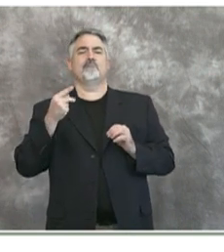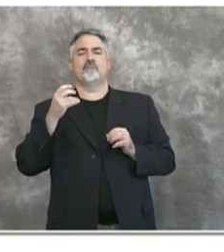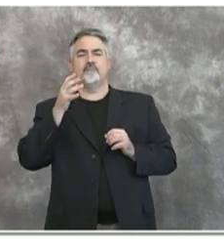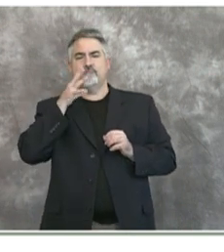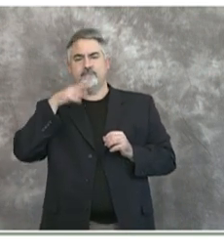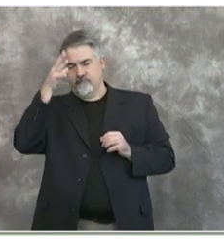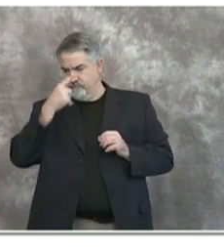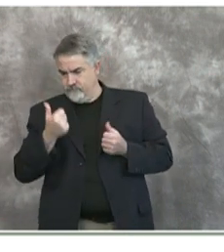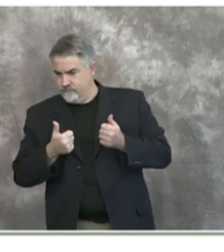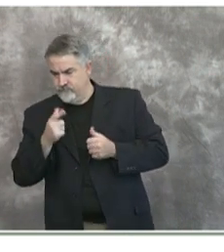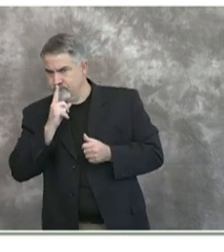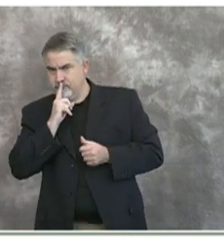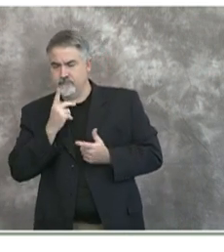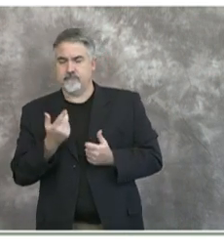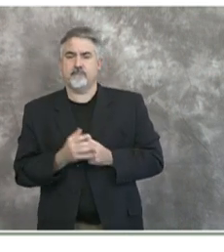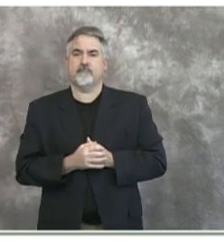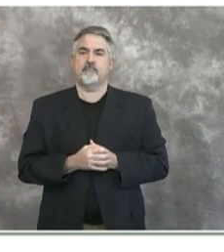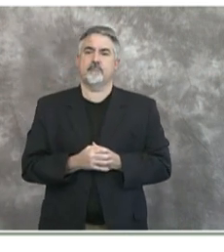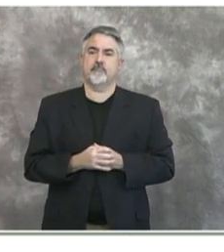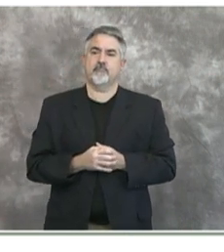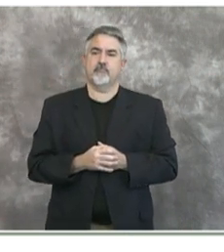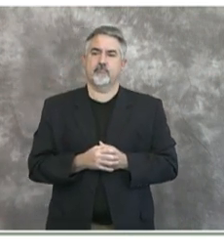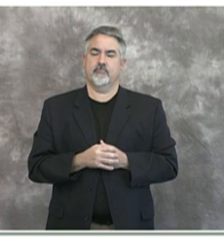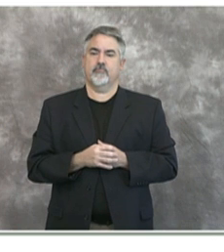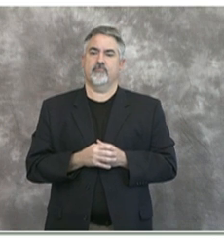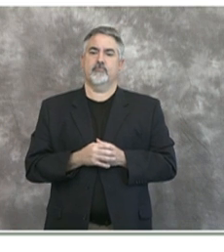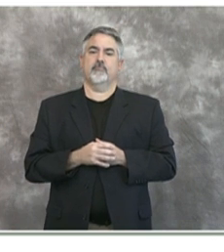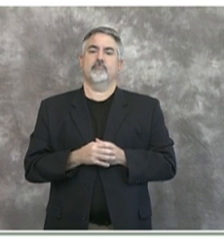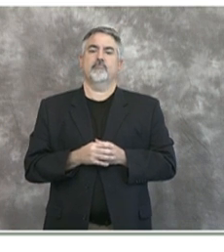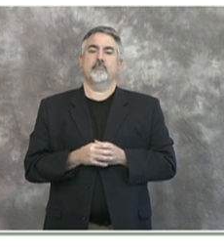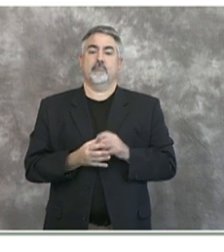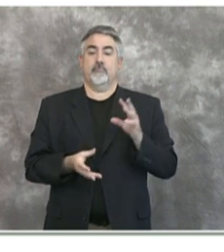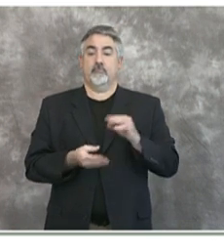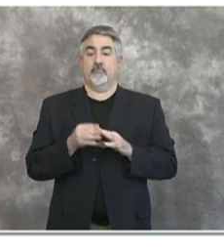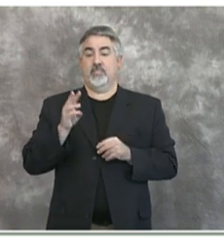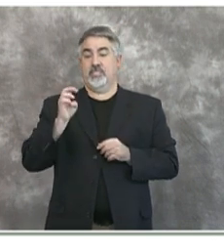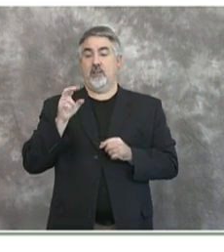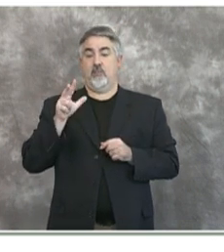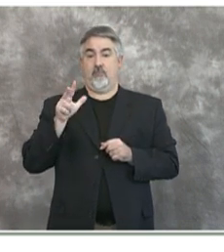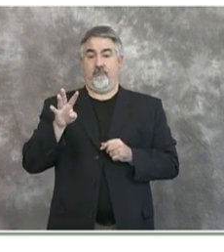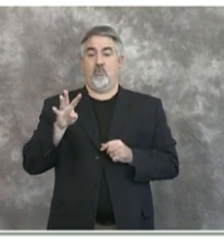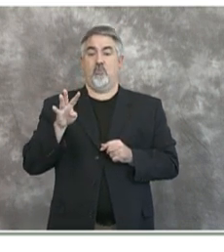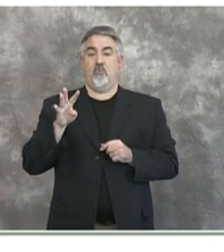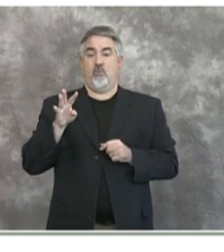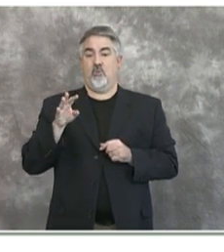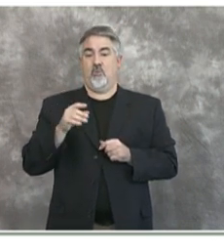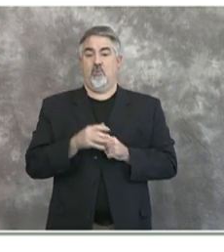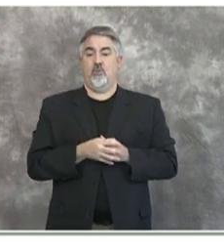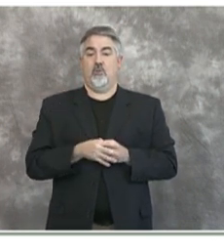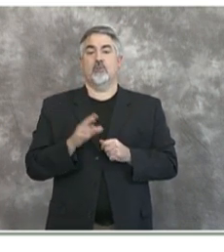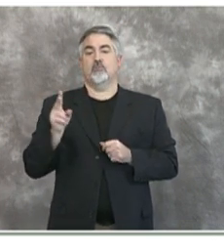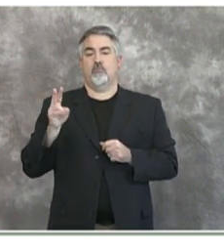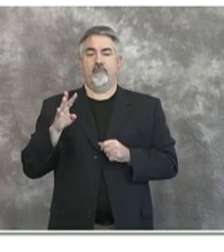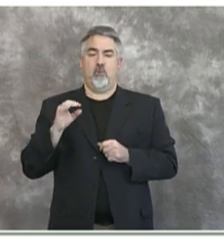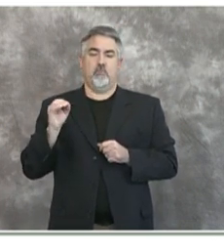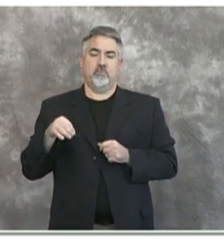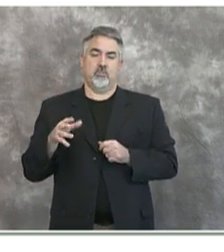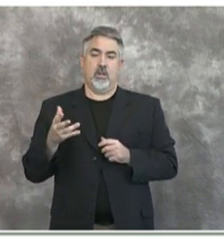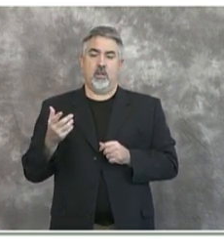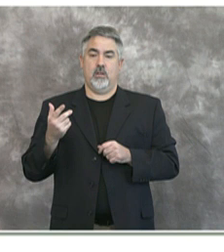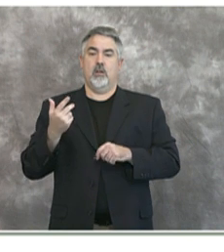identified. Of those, of the total number, 634 or 24% of cases have been